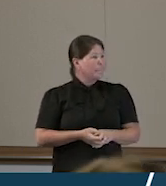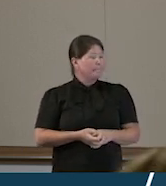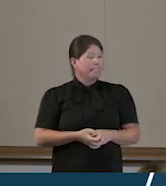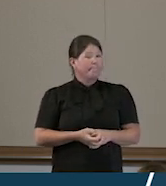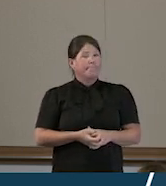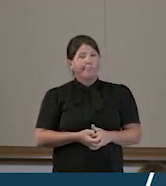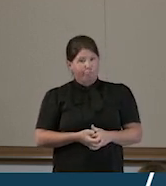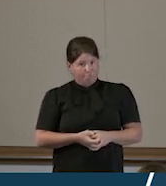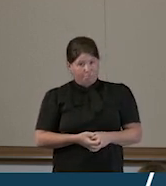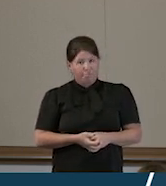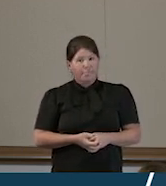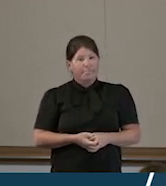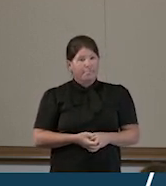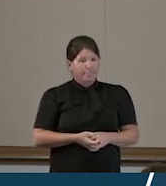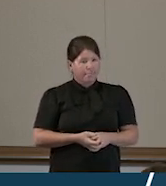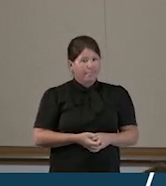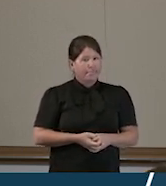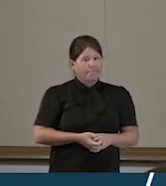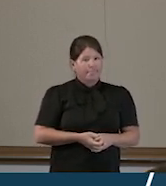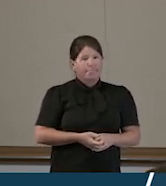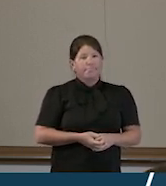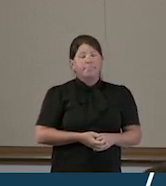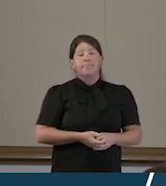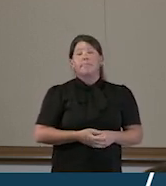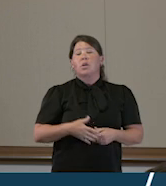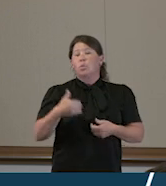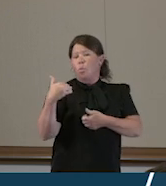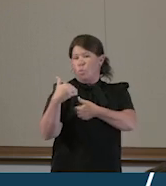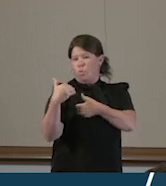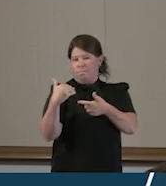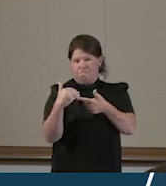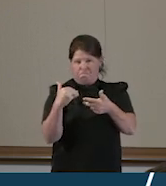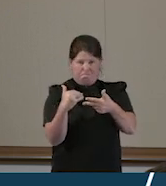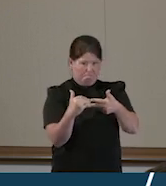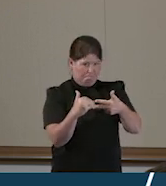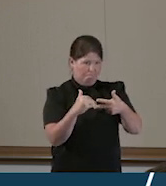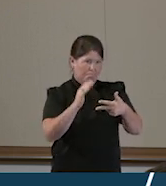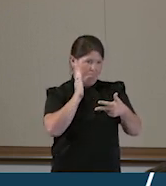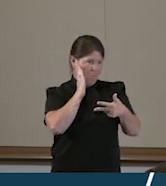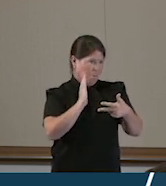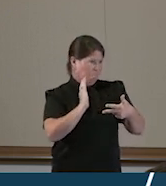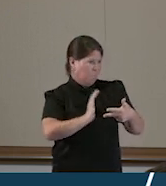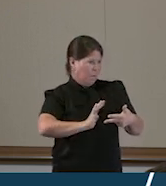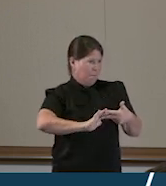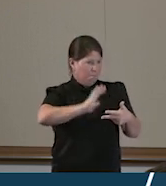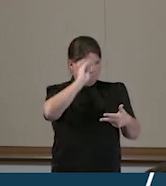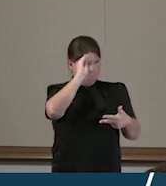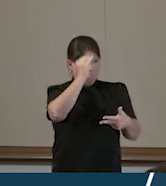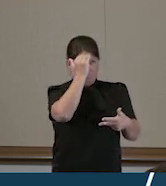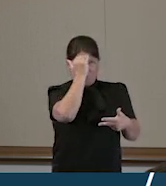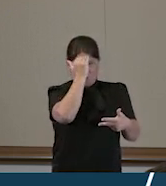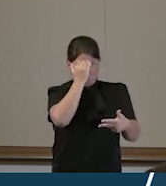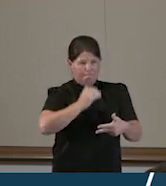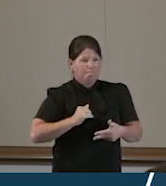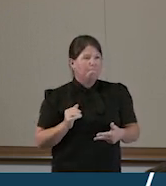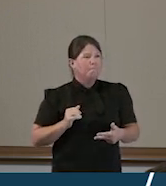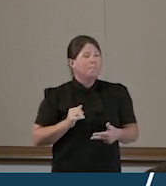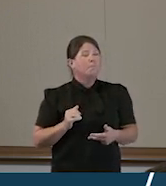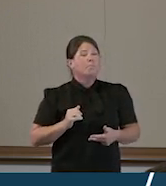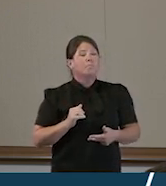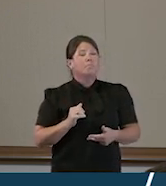So, there's 3 things to know here, okay? The new